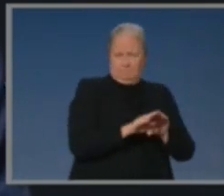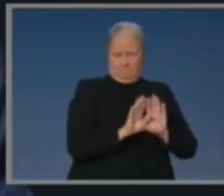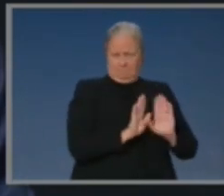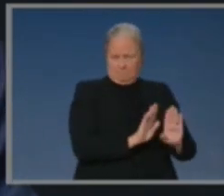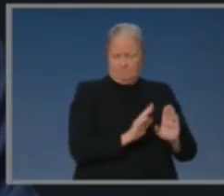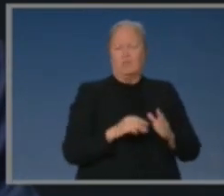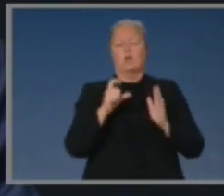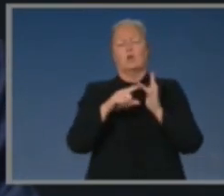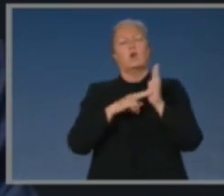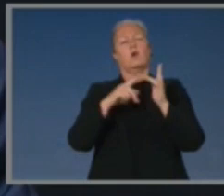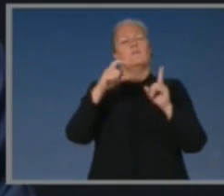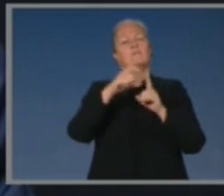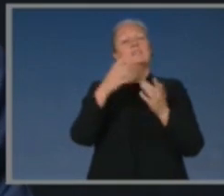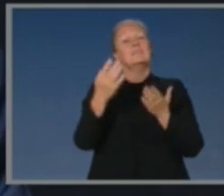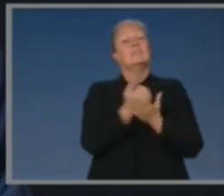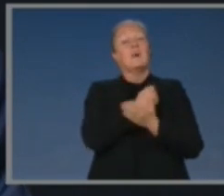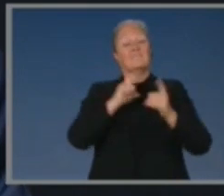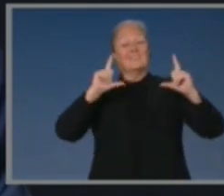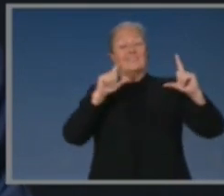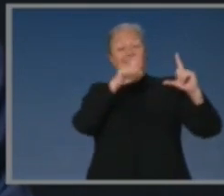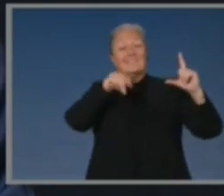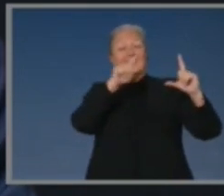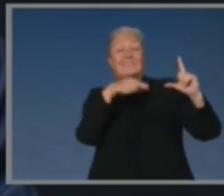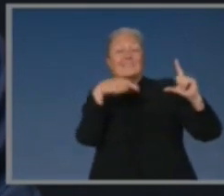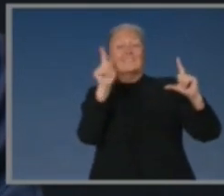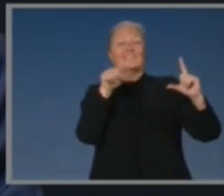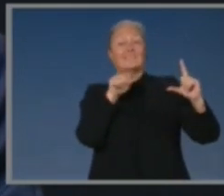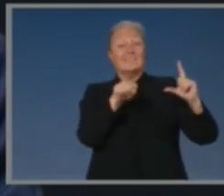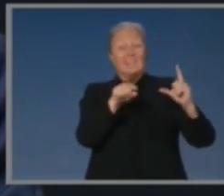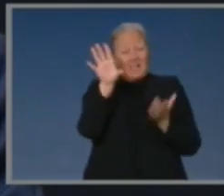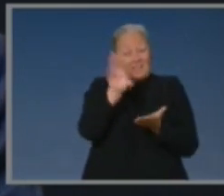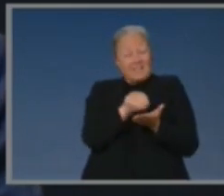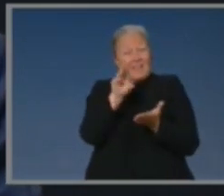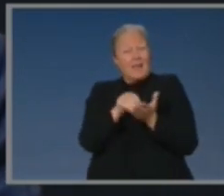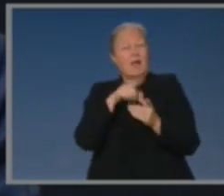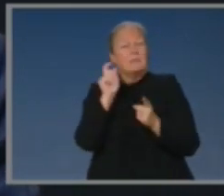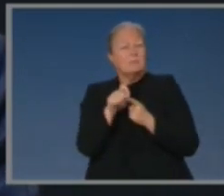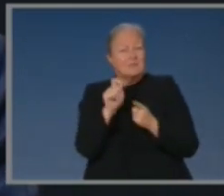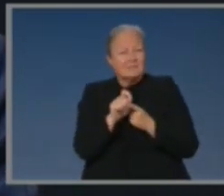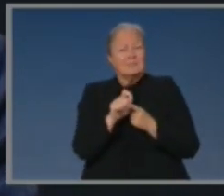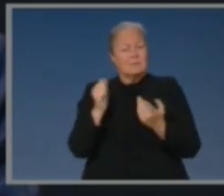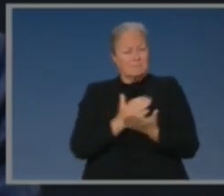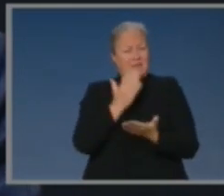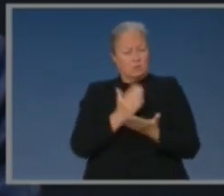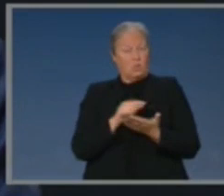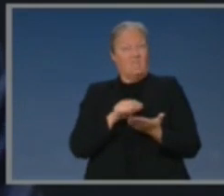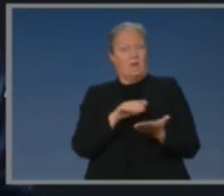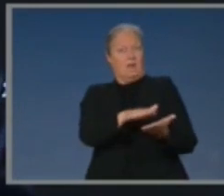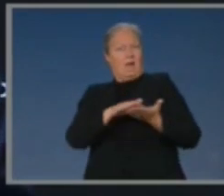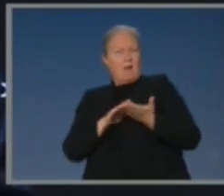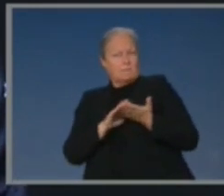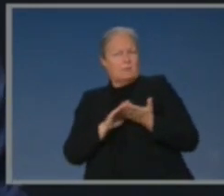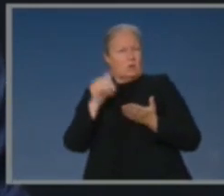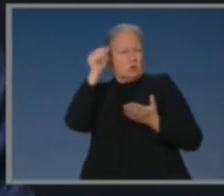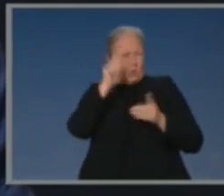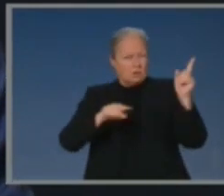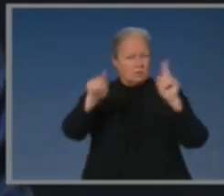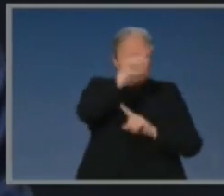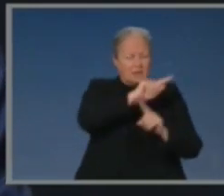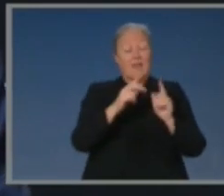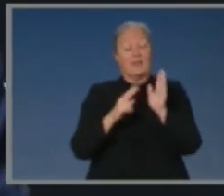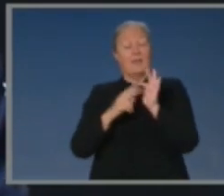app is a very important part of the health and safety work to reanimate the Australian economy. Nev shortly will be talking